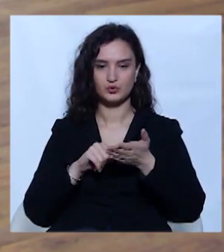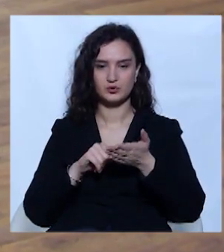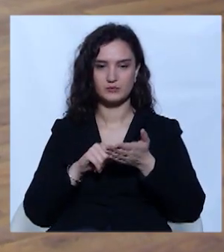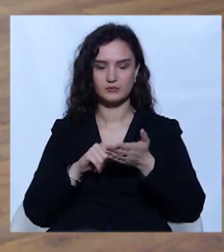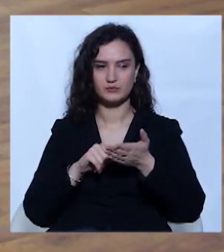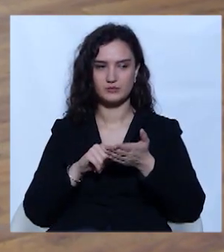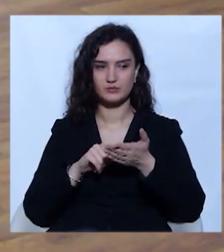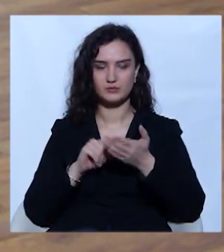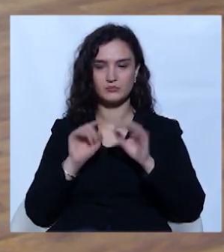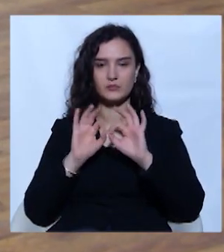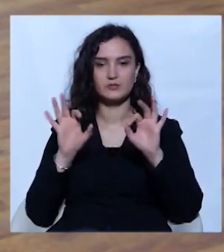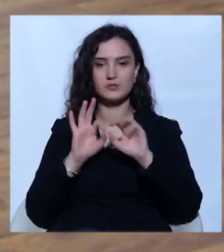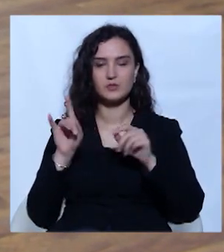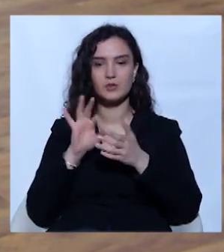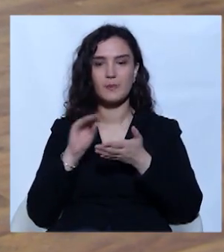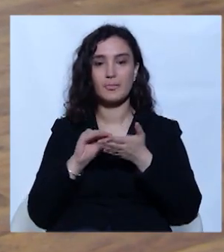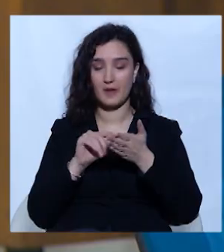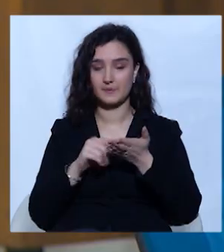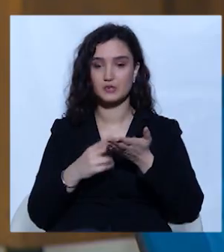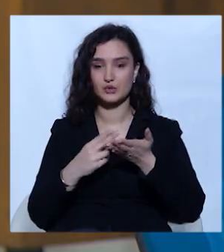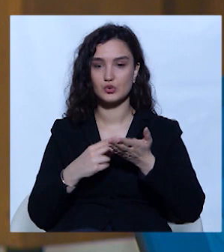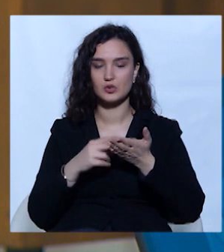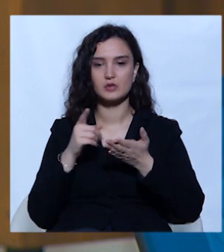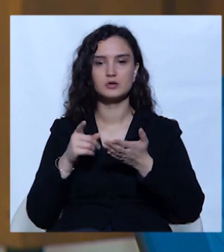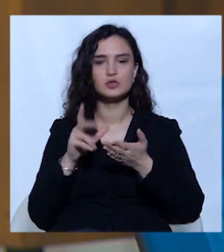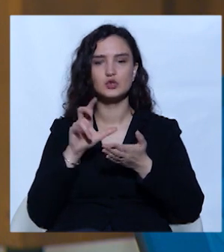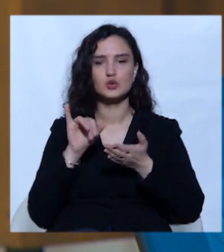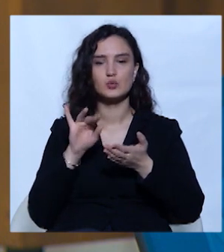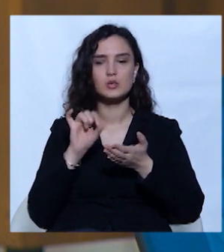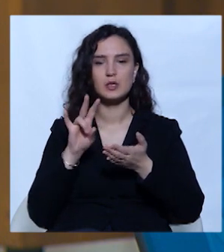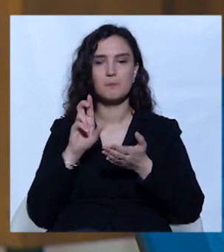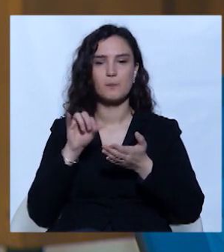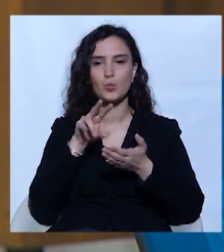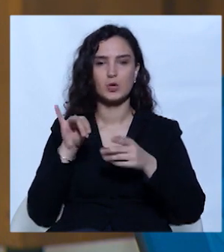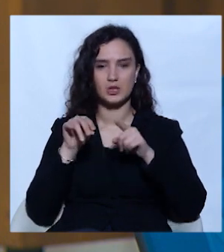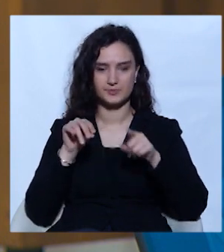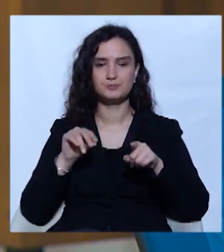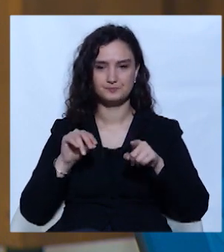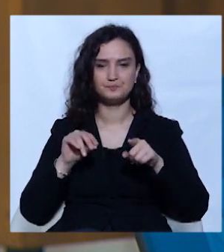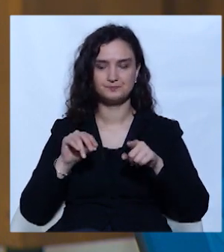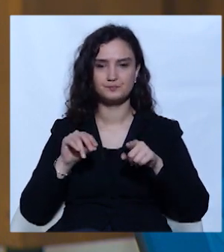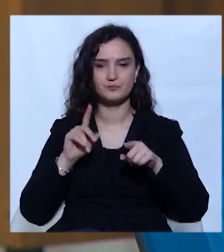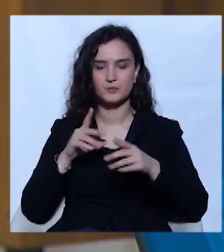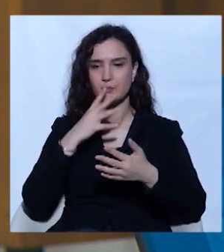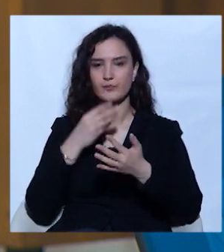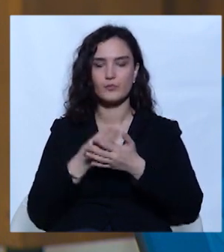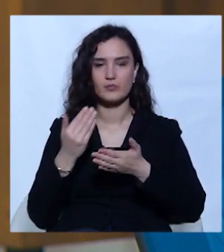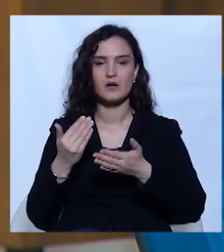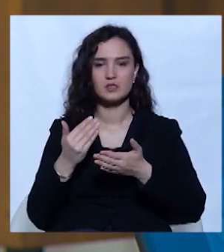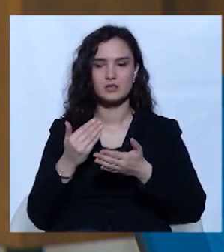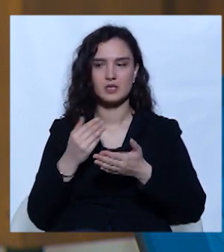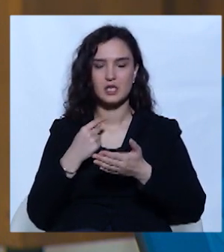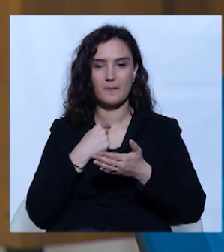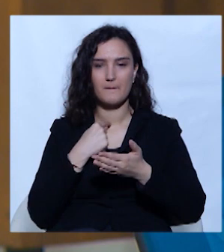a sequel of sorts that she wrote to this book. She gives Julian, the bully, the bully his own voice. So she looks